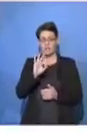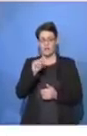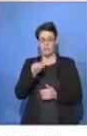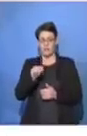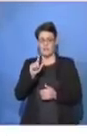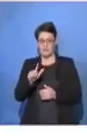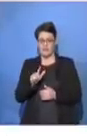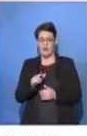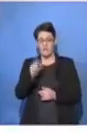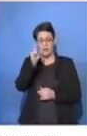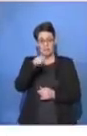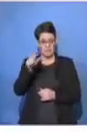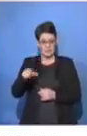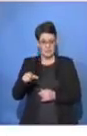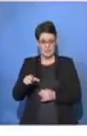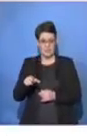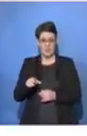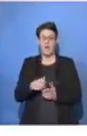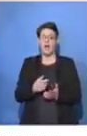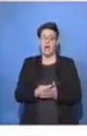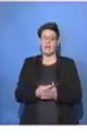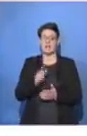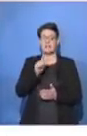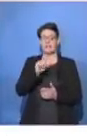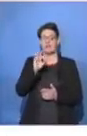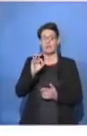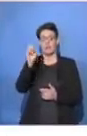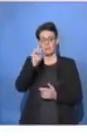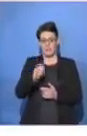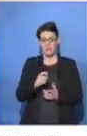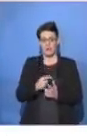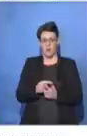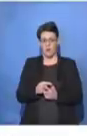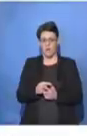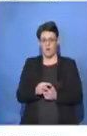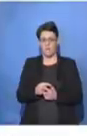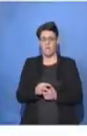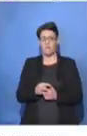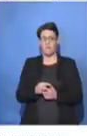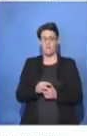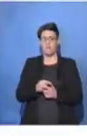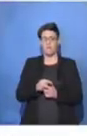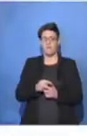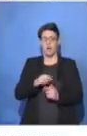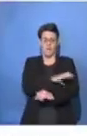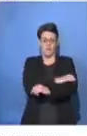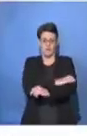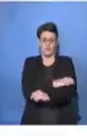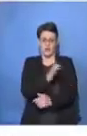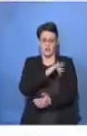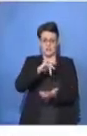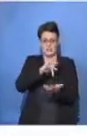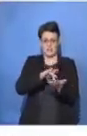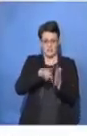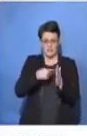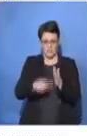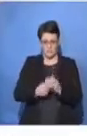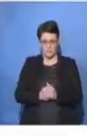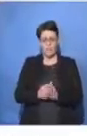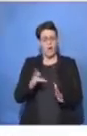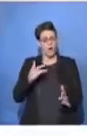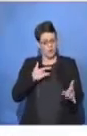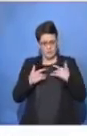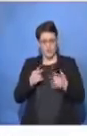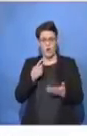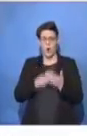43.7% of candidates, and 73% of polling officials. The mission expresses concern that